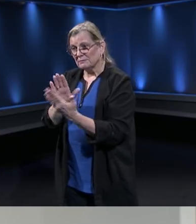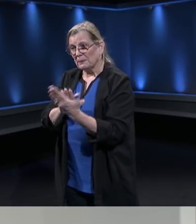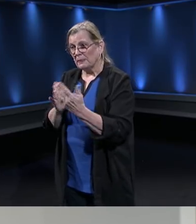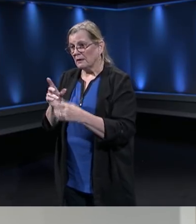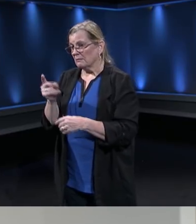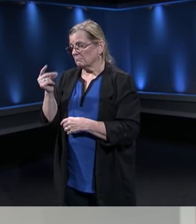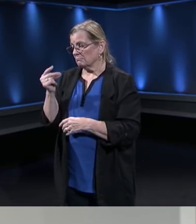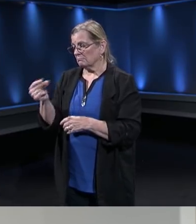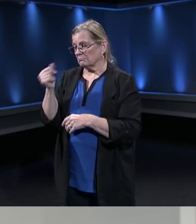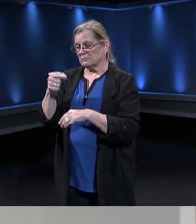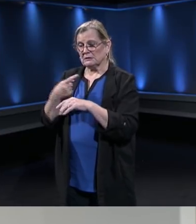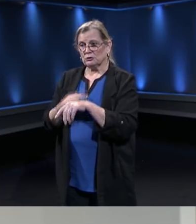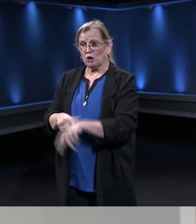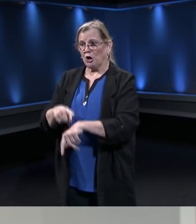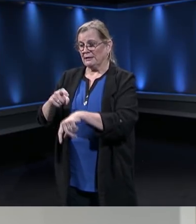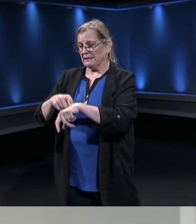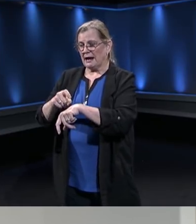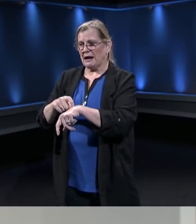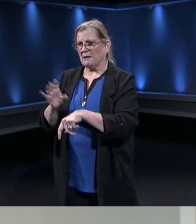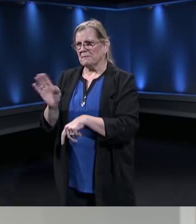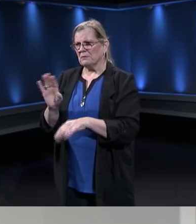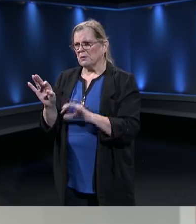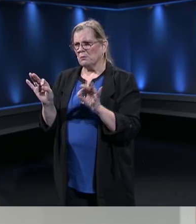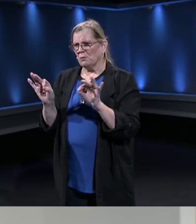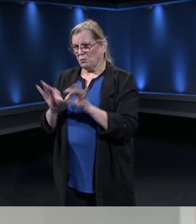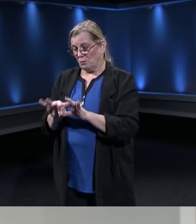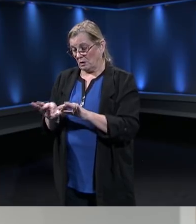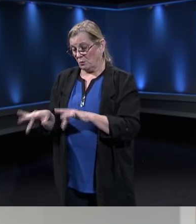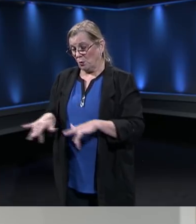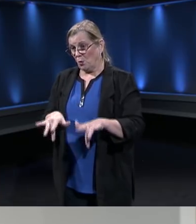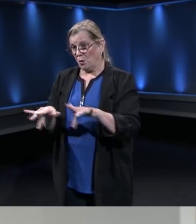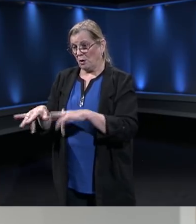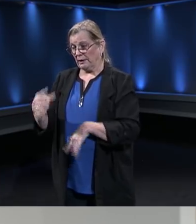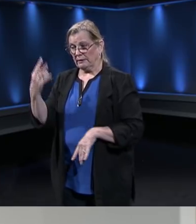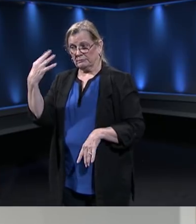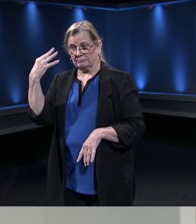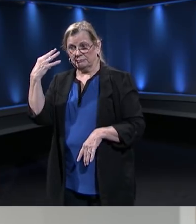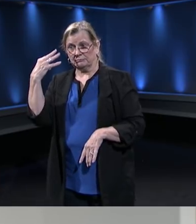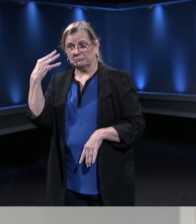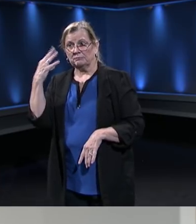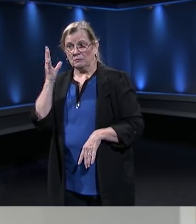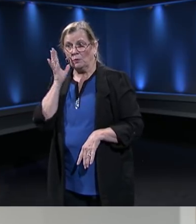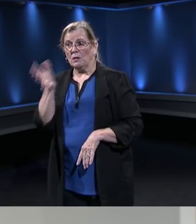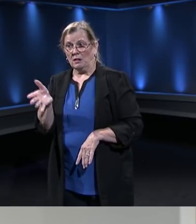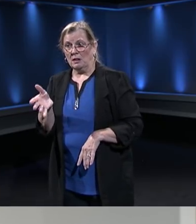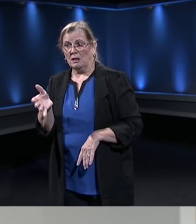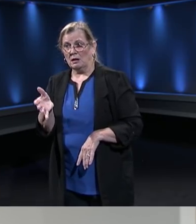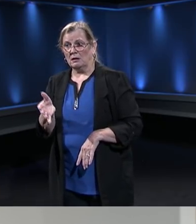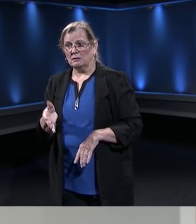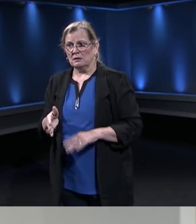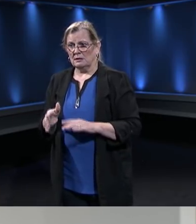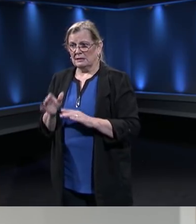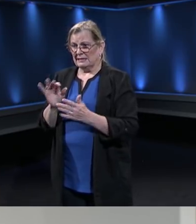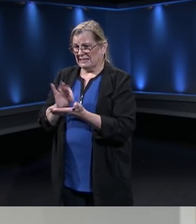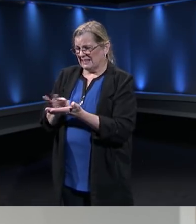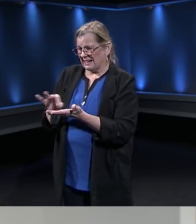be recording the classes. So attendance can be interpreted beyond just whether they were there for the session